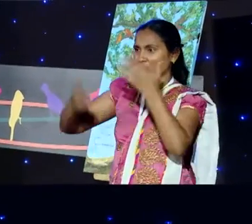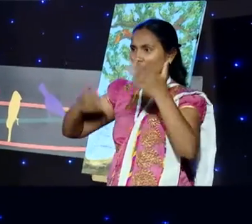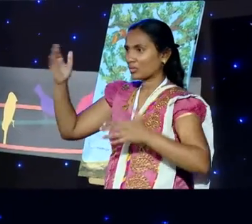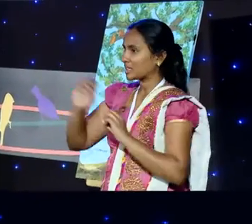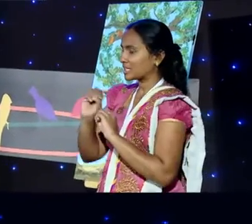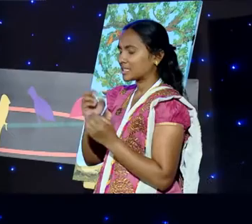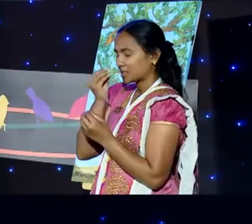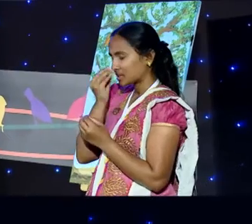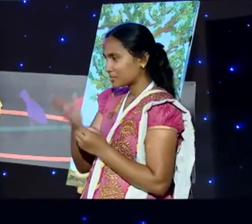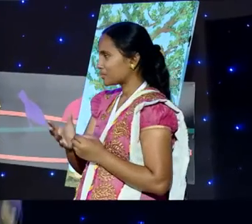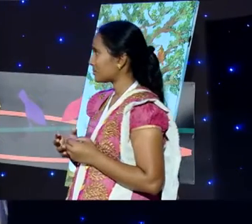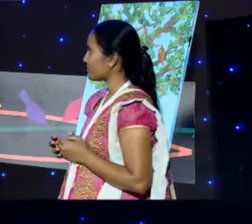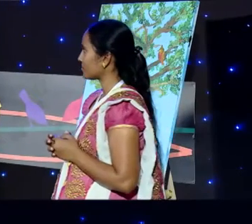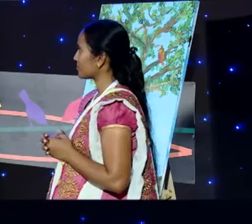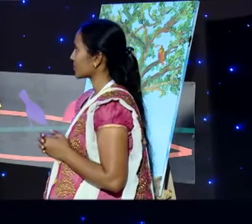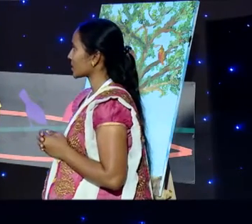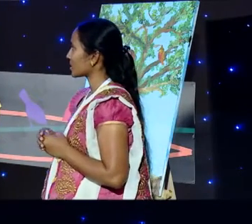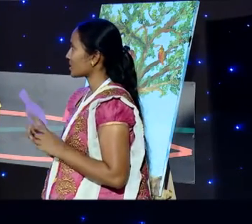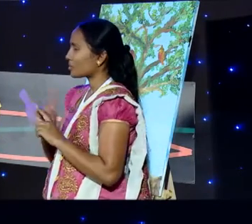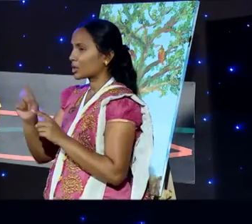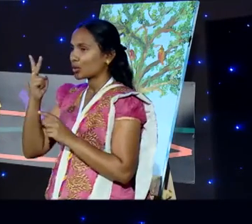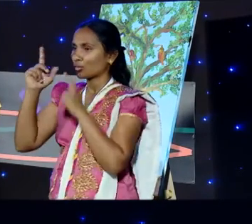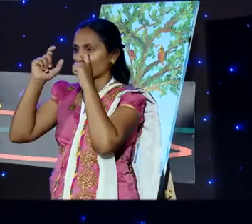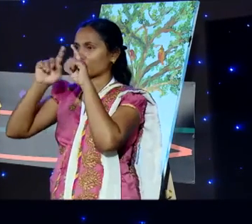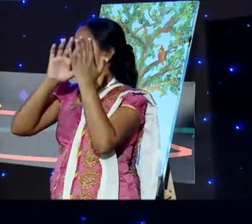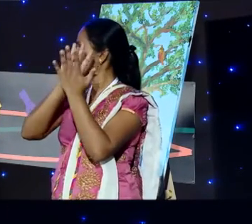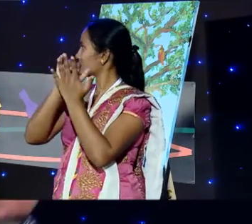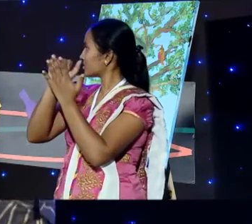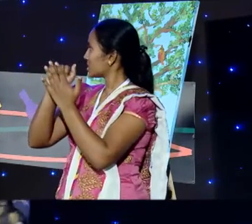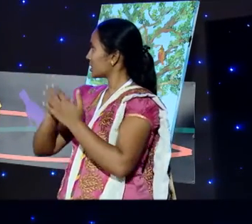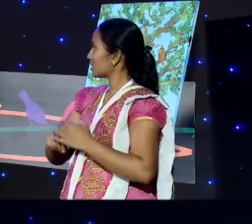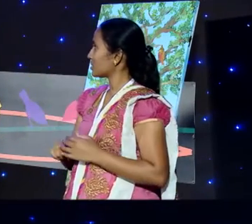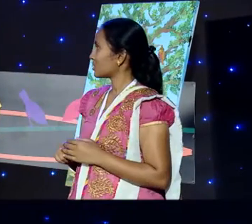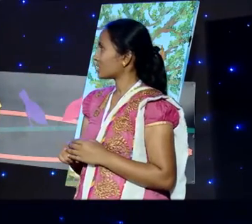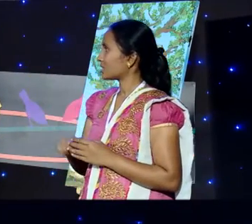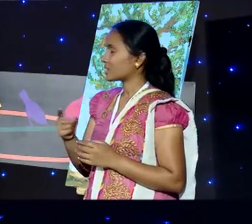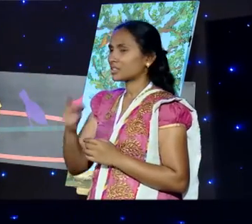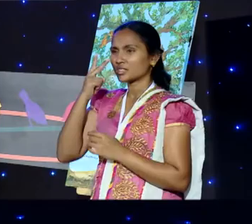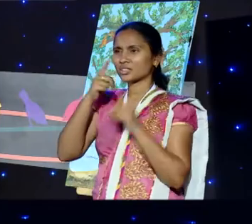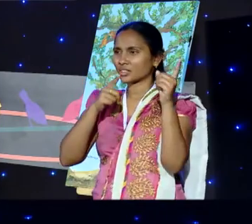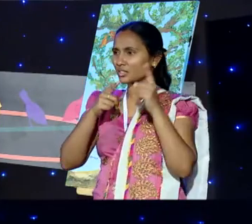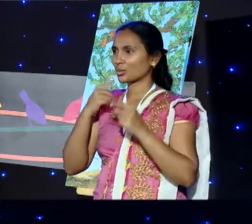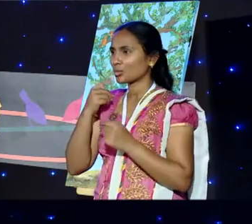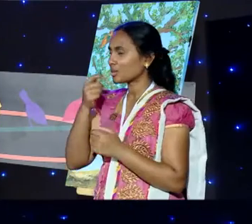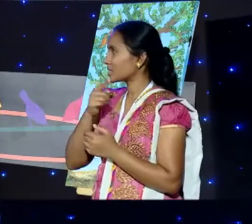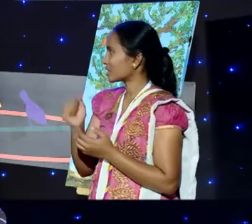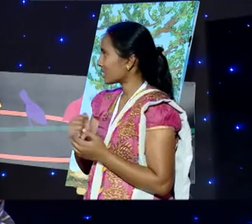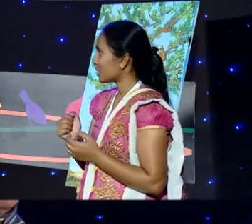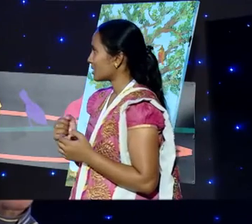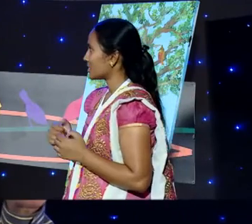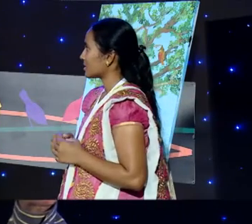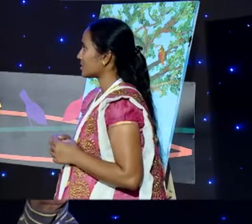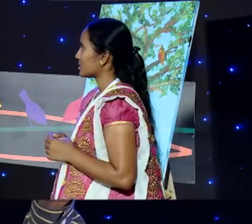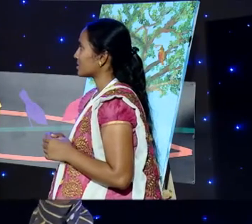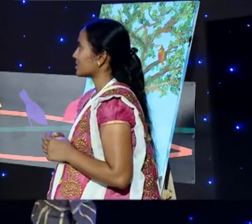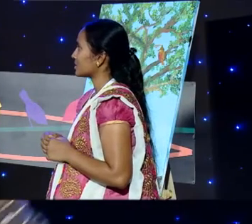simple guy. But he has two photos up on the wall. So first, they look at the photo, and they're like, oh, that's Gandhi. Kumarappa